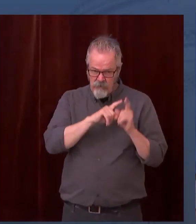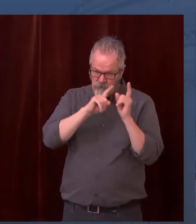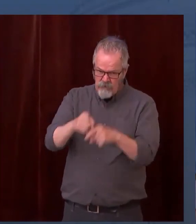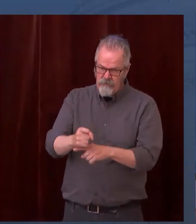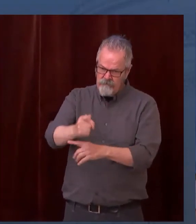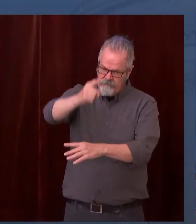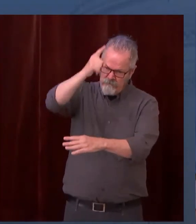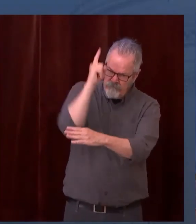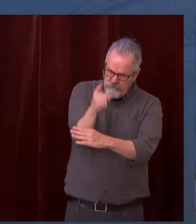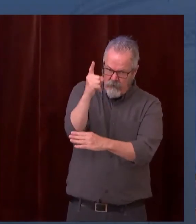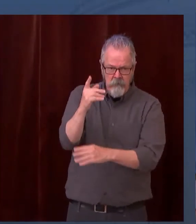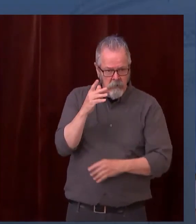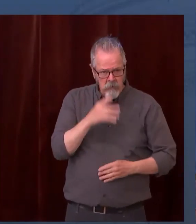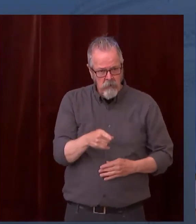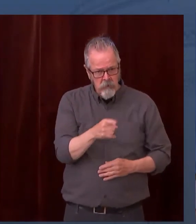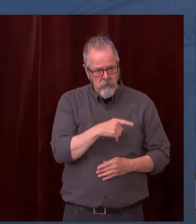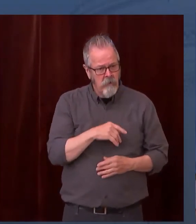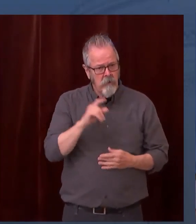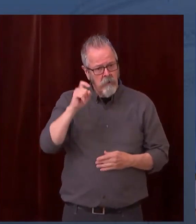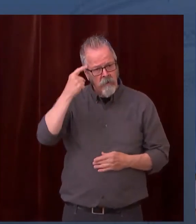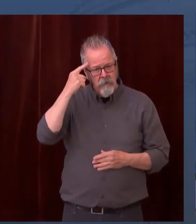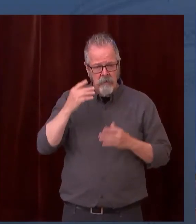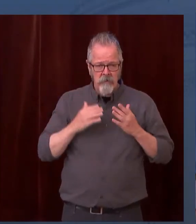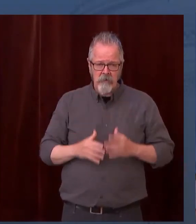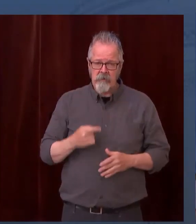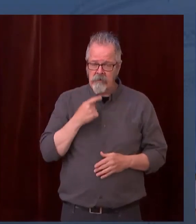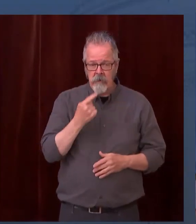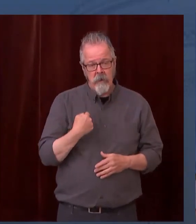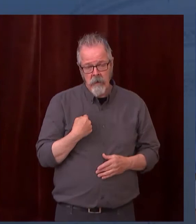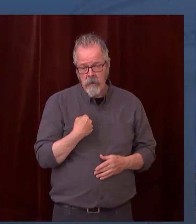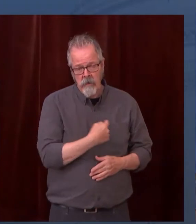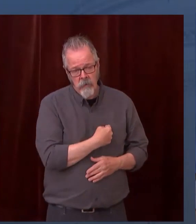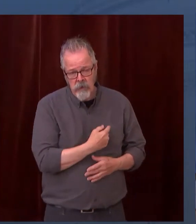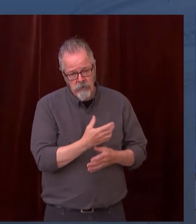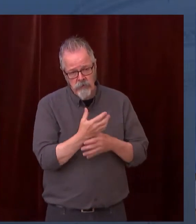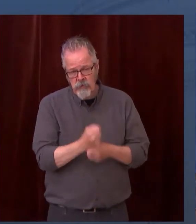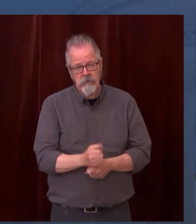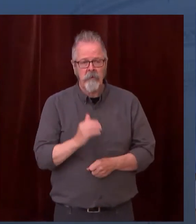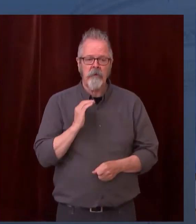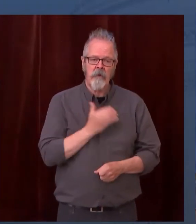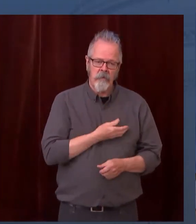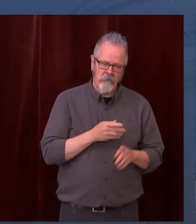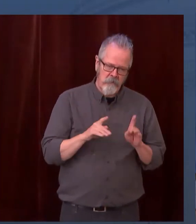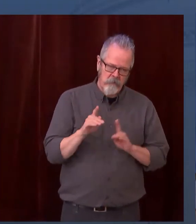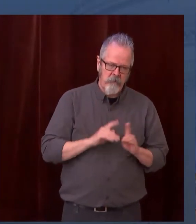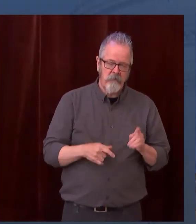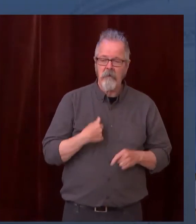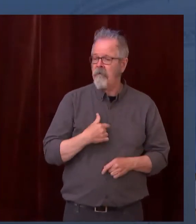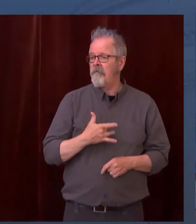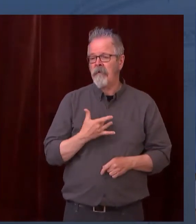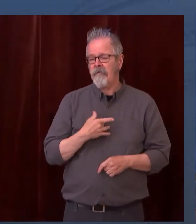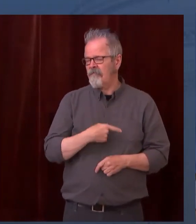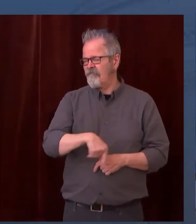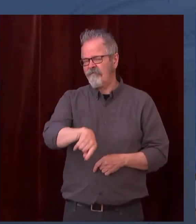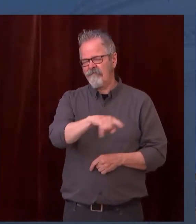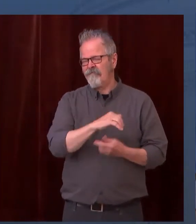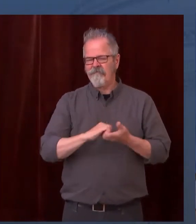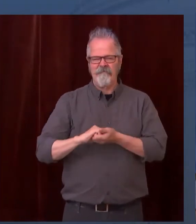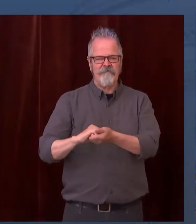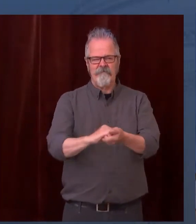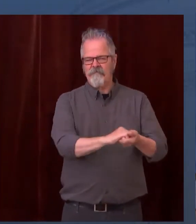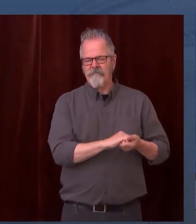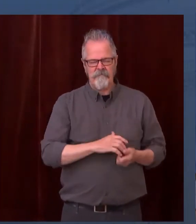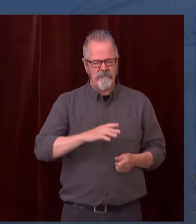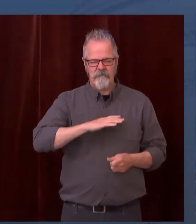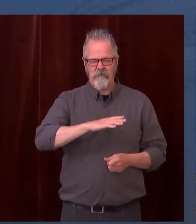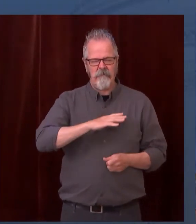it will continue to pull together. If there's some situation that where folks do not comply, as I've